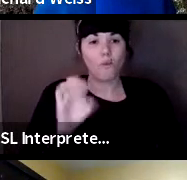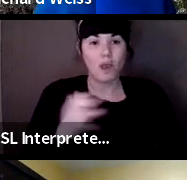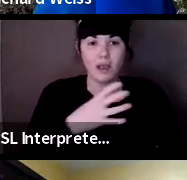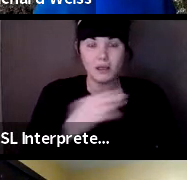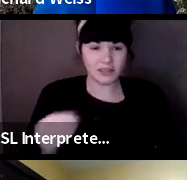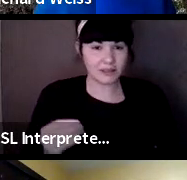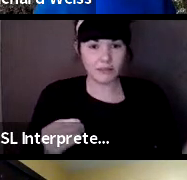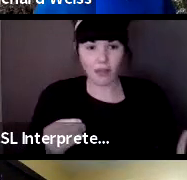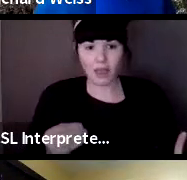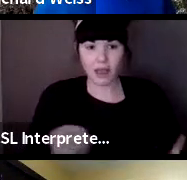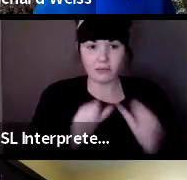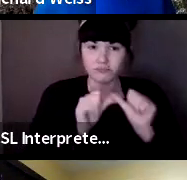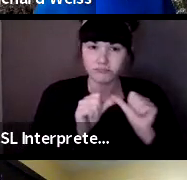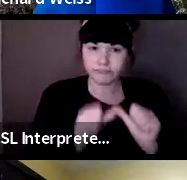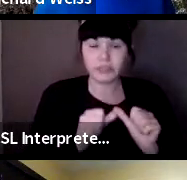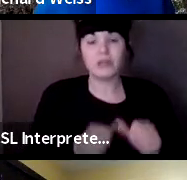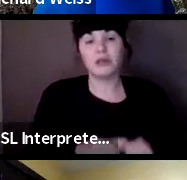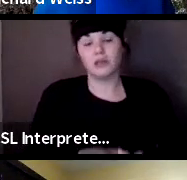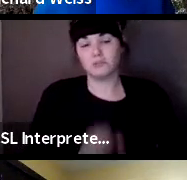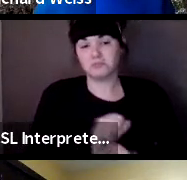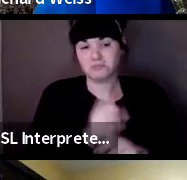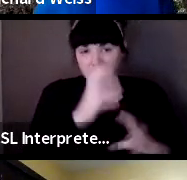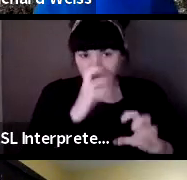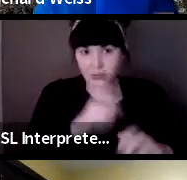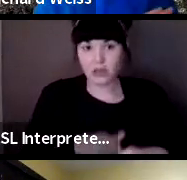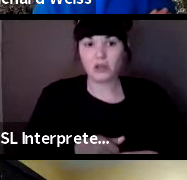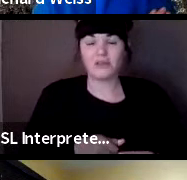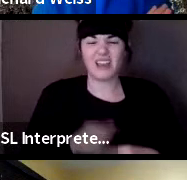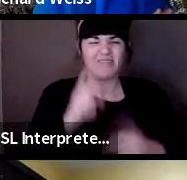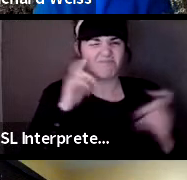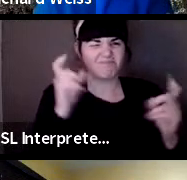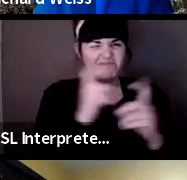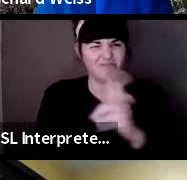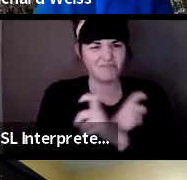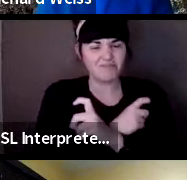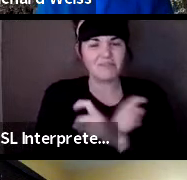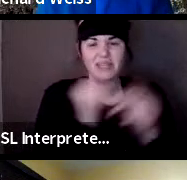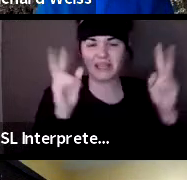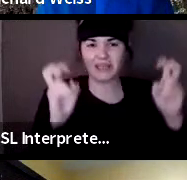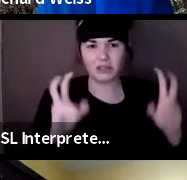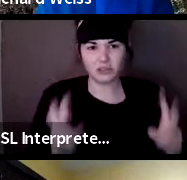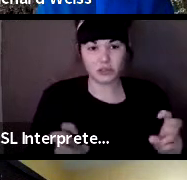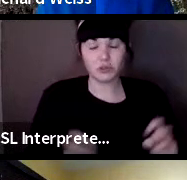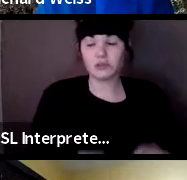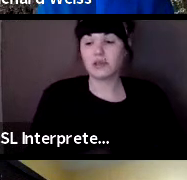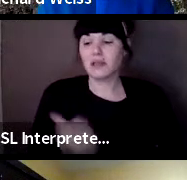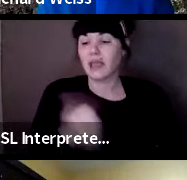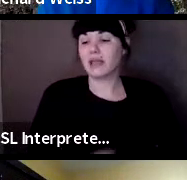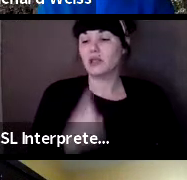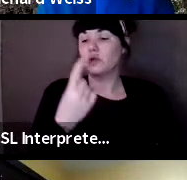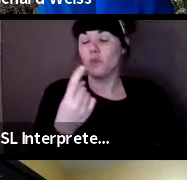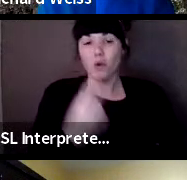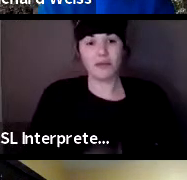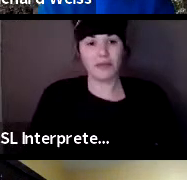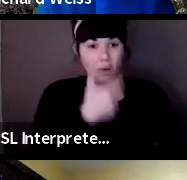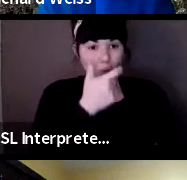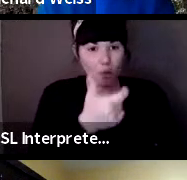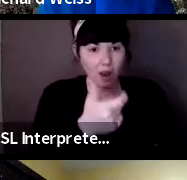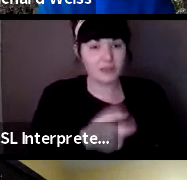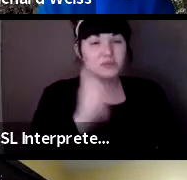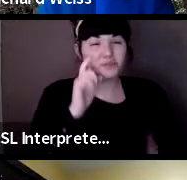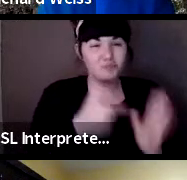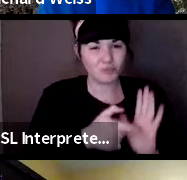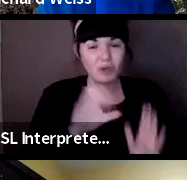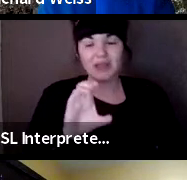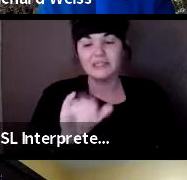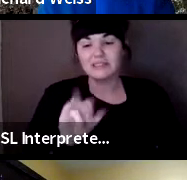issues. Anyone who spends any time watching gets a civics lesson in what participatory democracy looks like. So